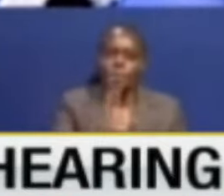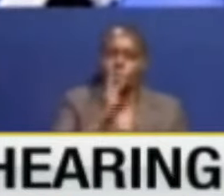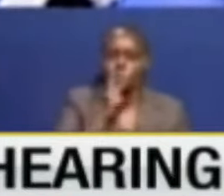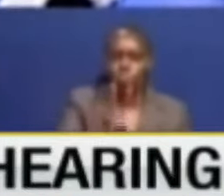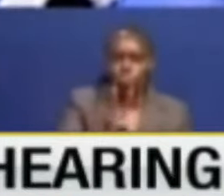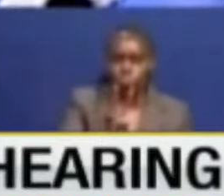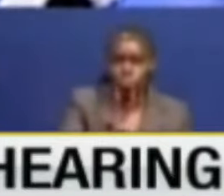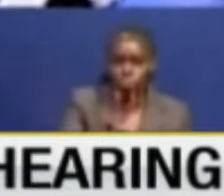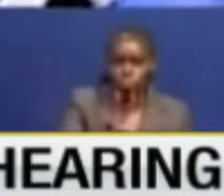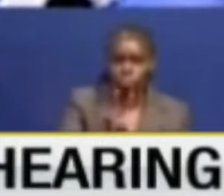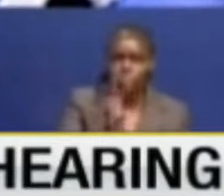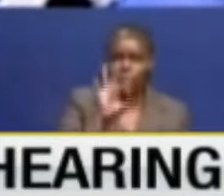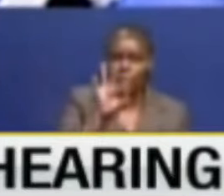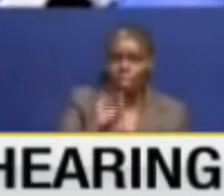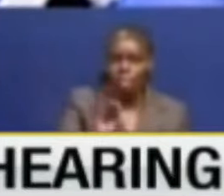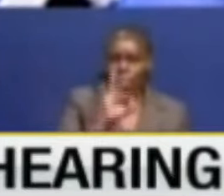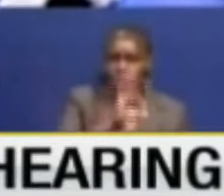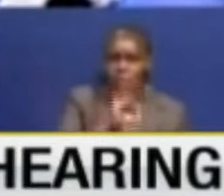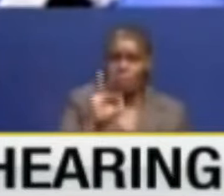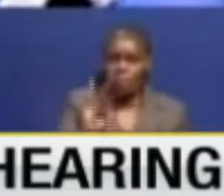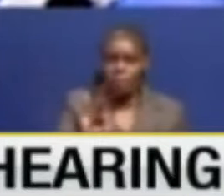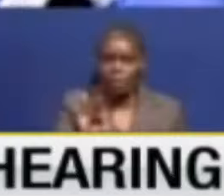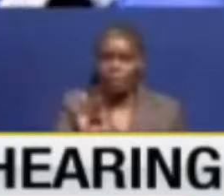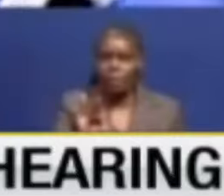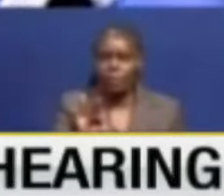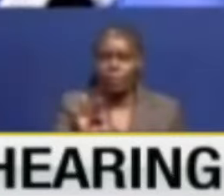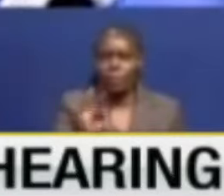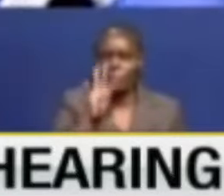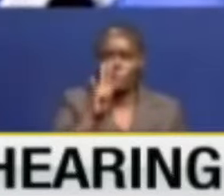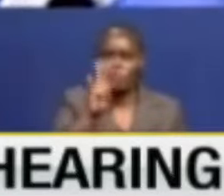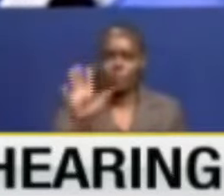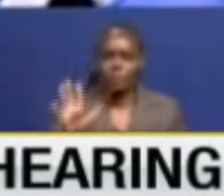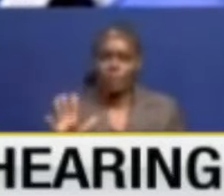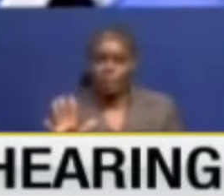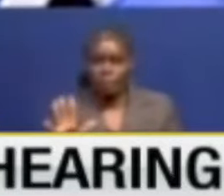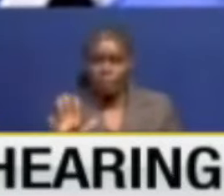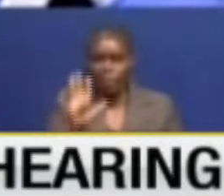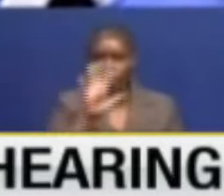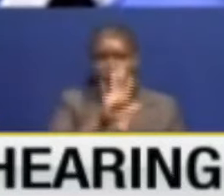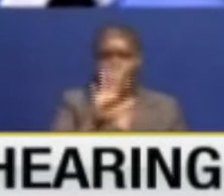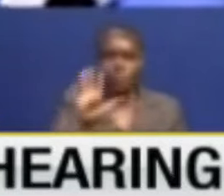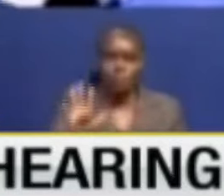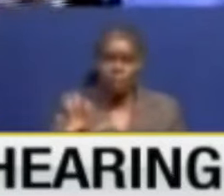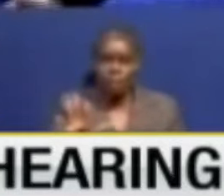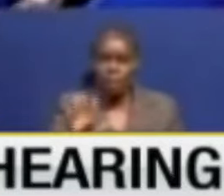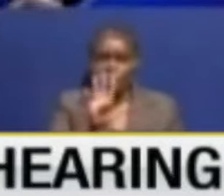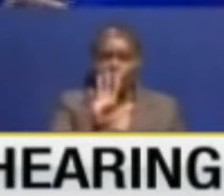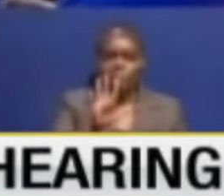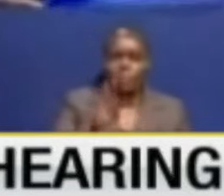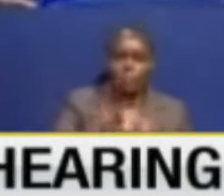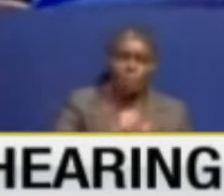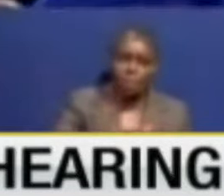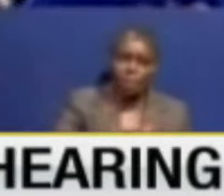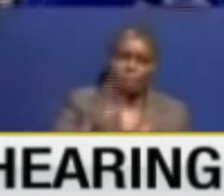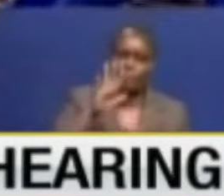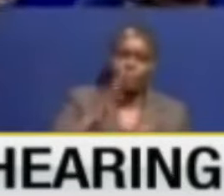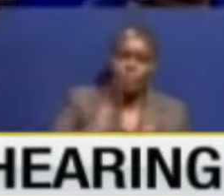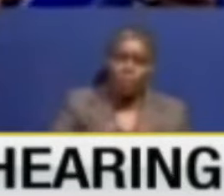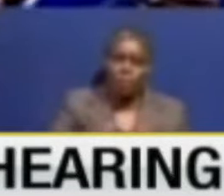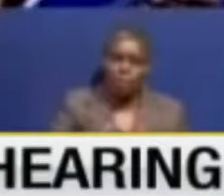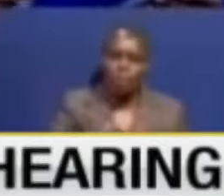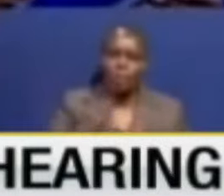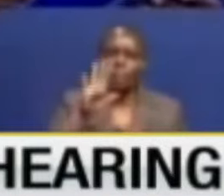2, 30, 3, 45, 55, 58,